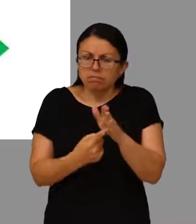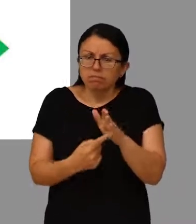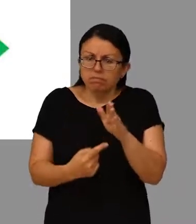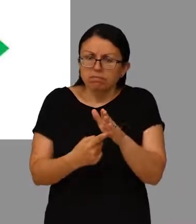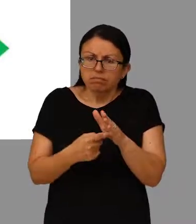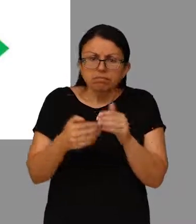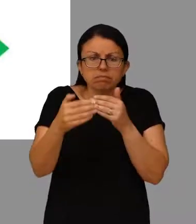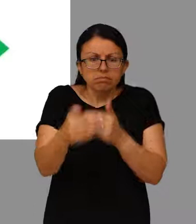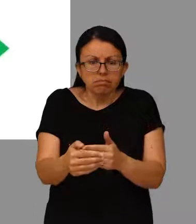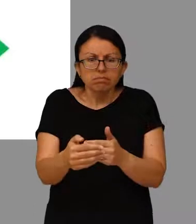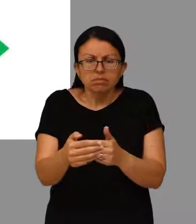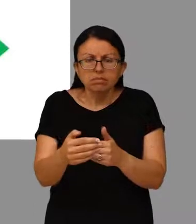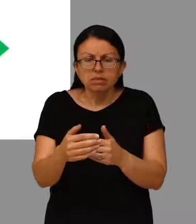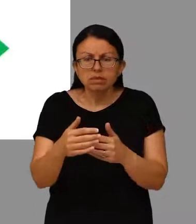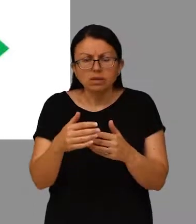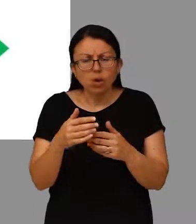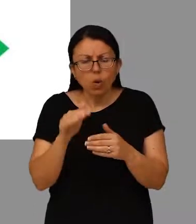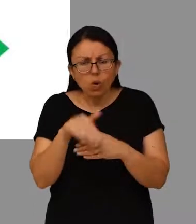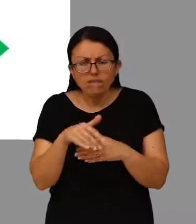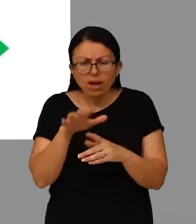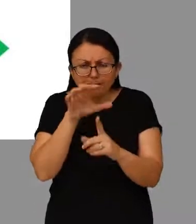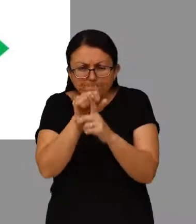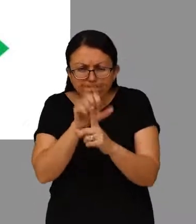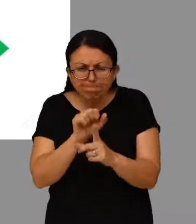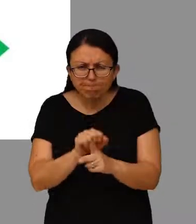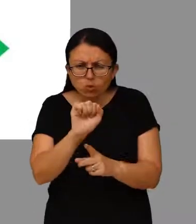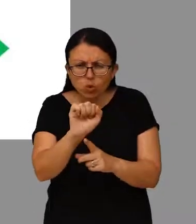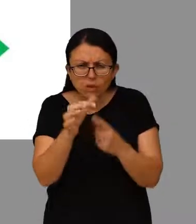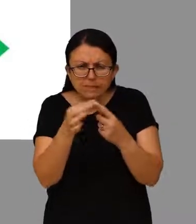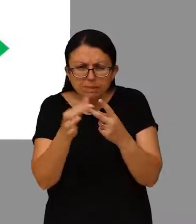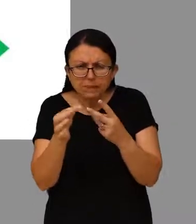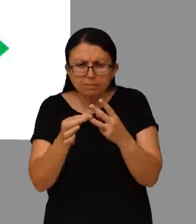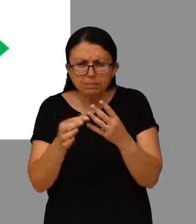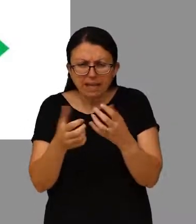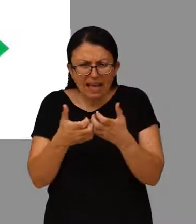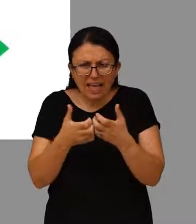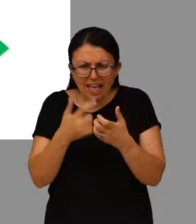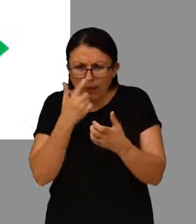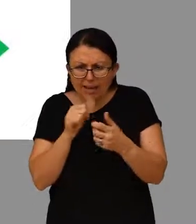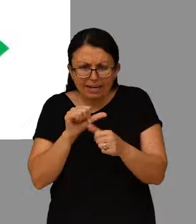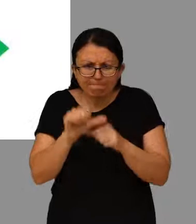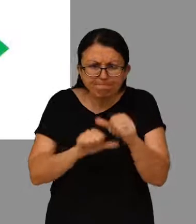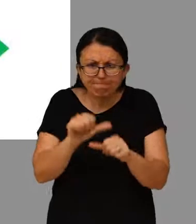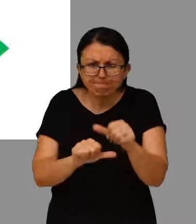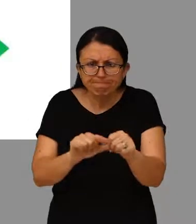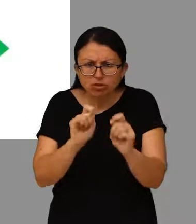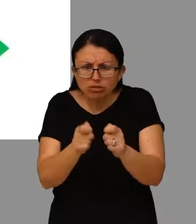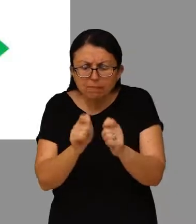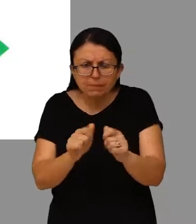most part at this stage, palliative care is more about addressing symptoms so that we can move on with your